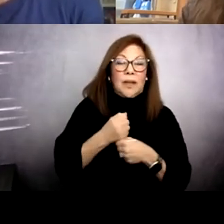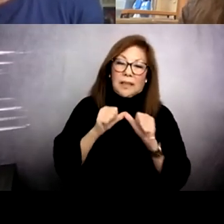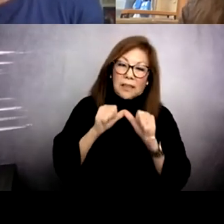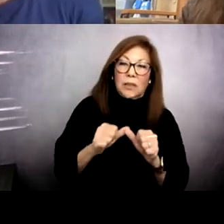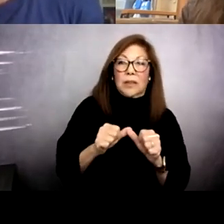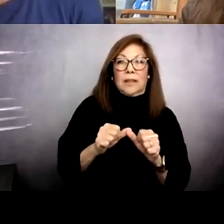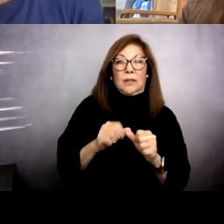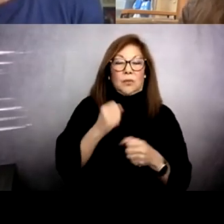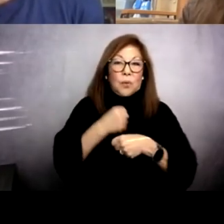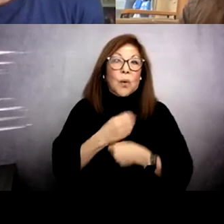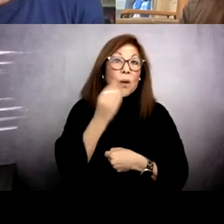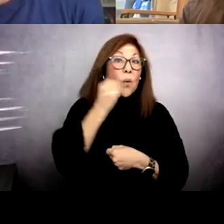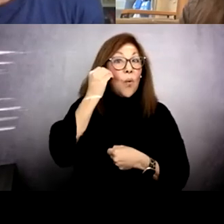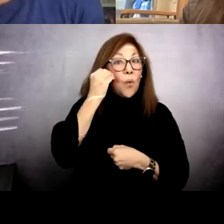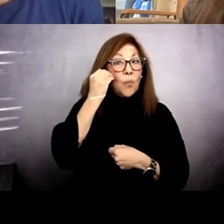to continually try to create homes that